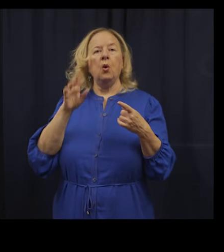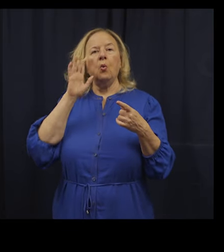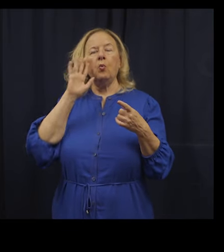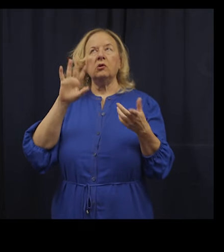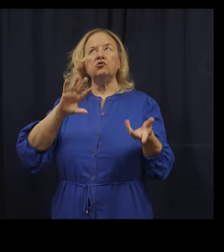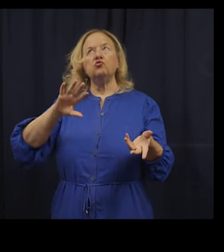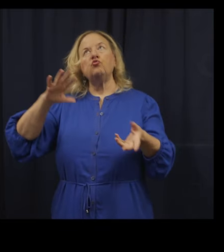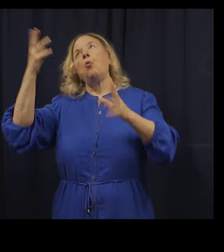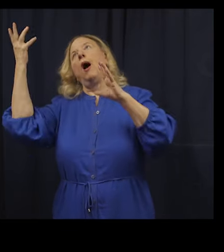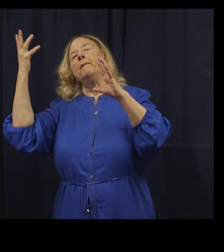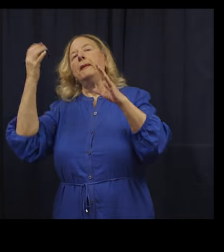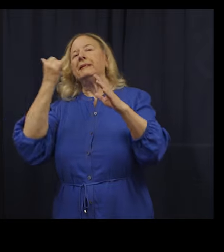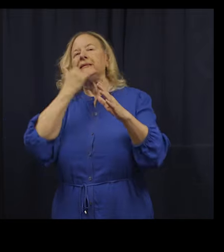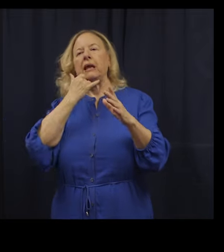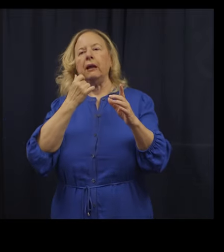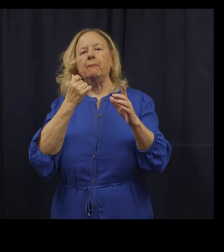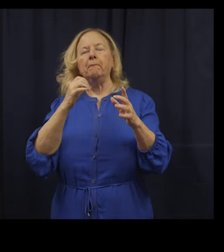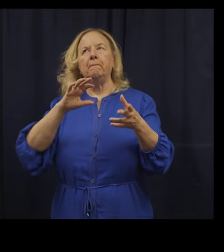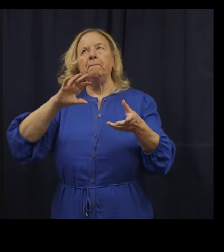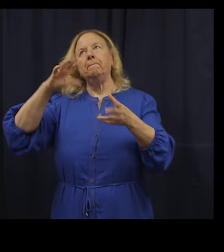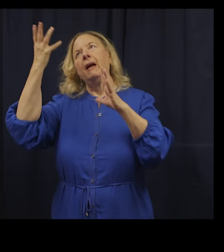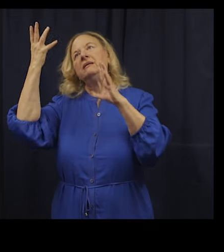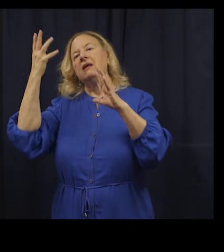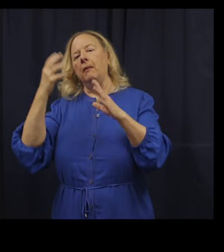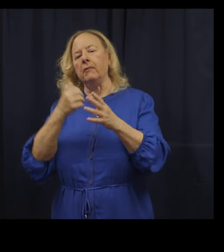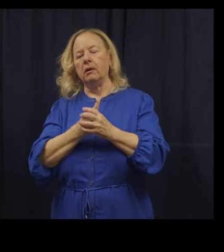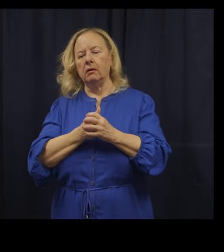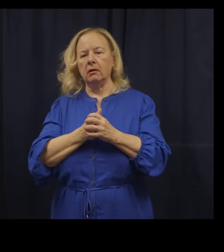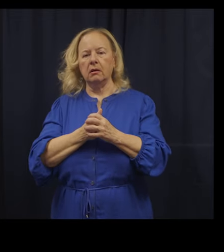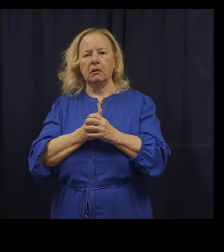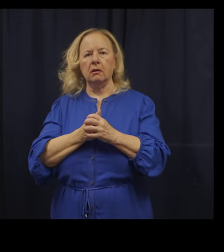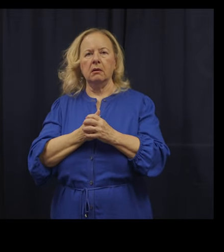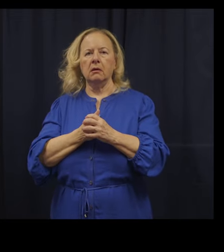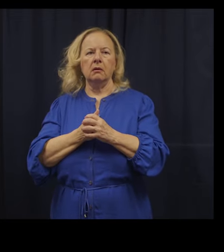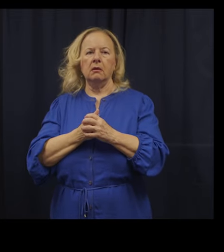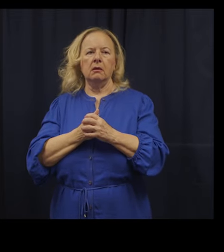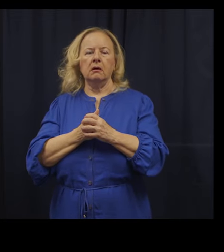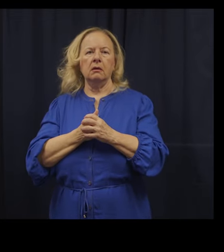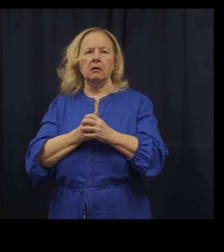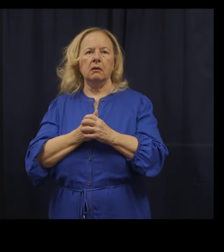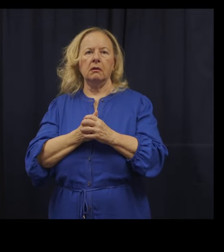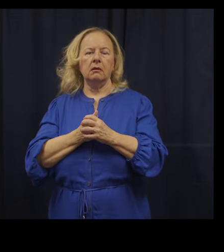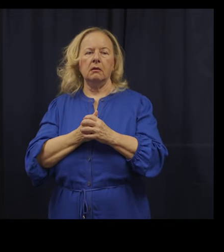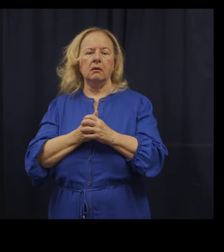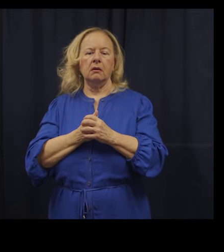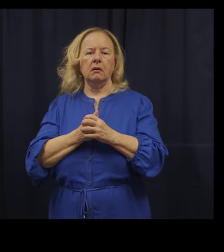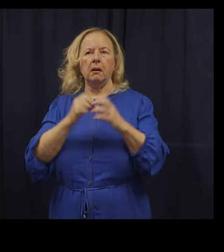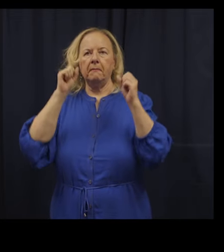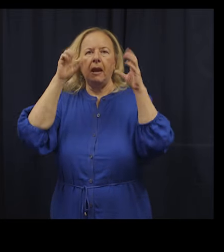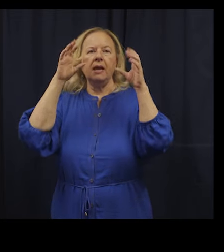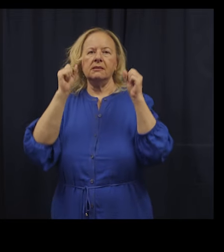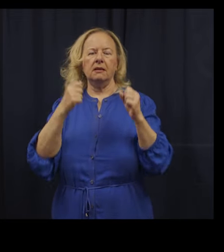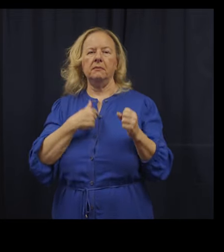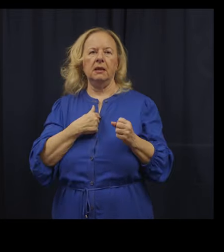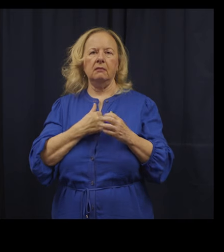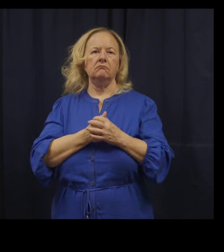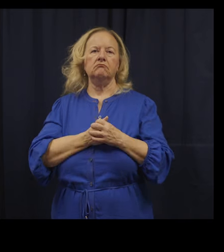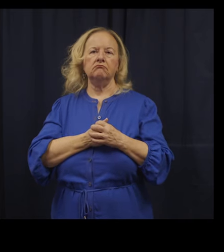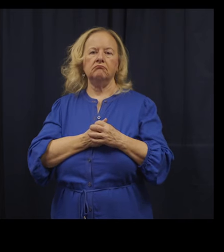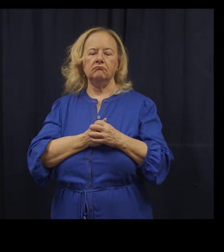screw up? You blow it. I mean, it's just, that has just always amazed me.